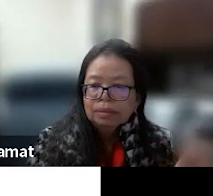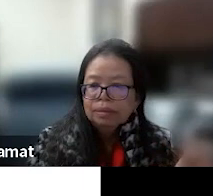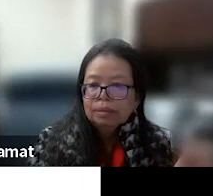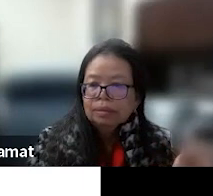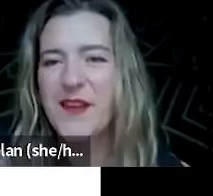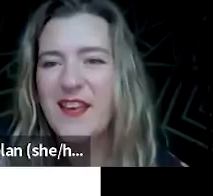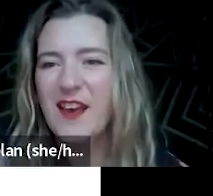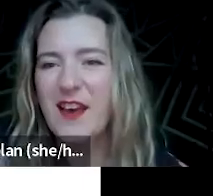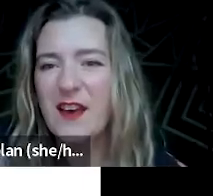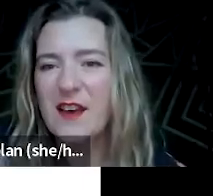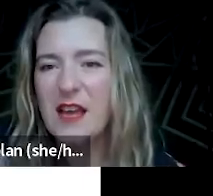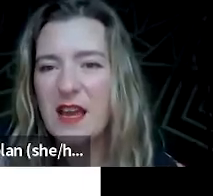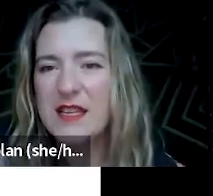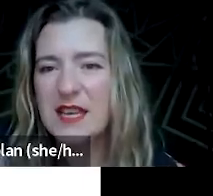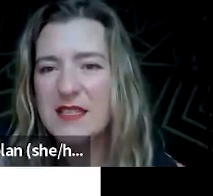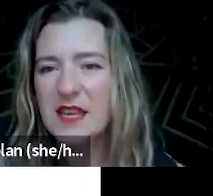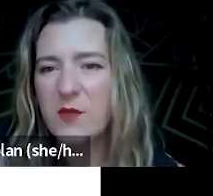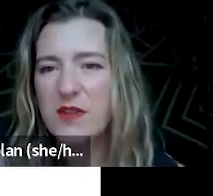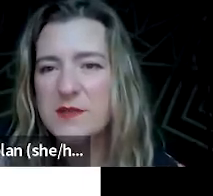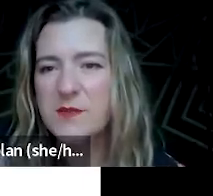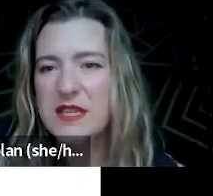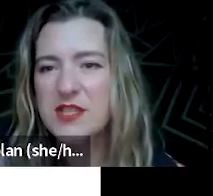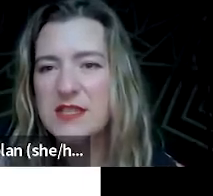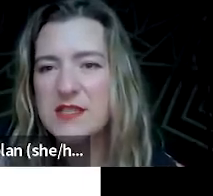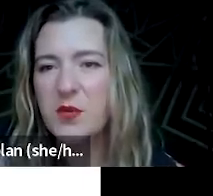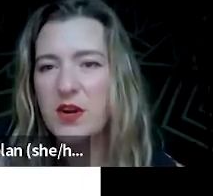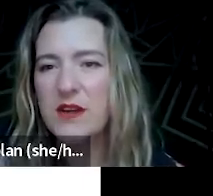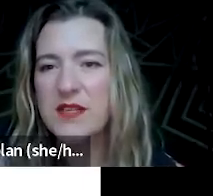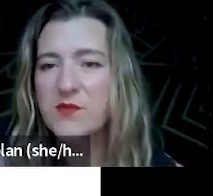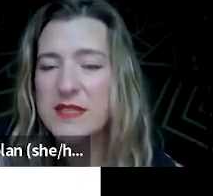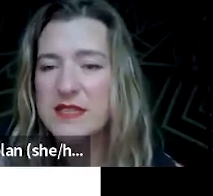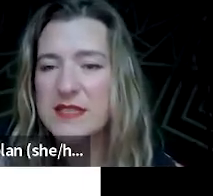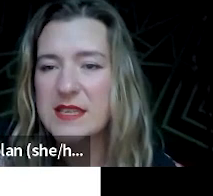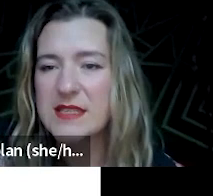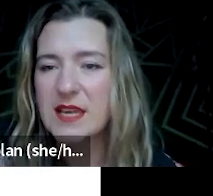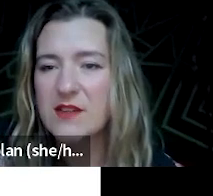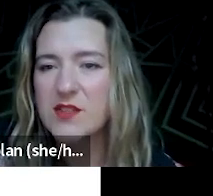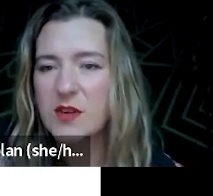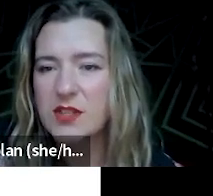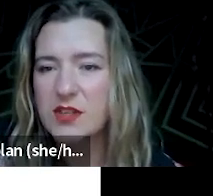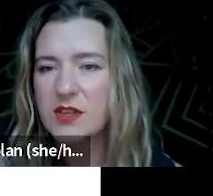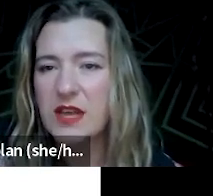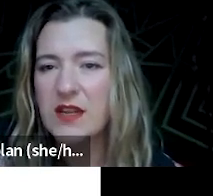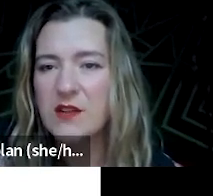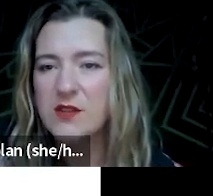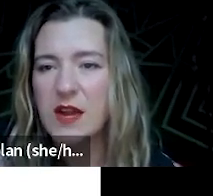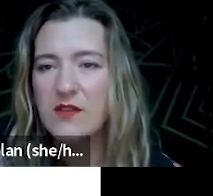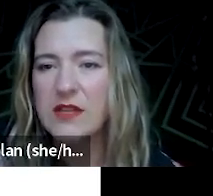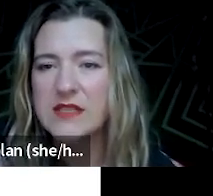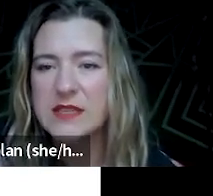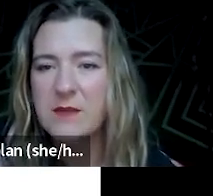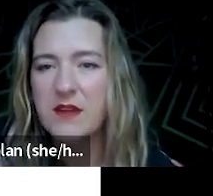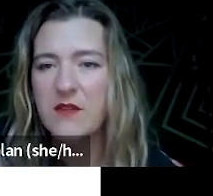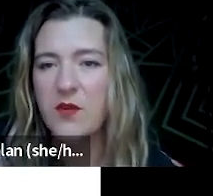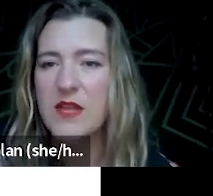Great, thank you. Heidi's asking, will this potentially support artist residencies that are instructional